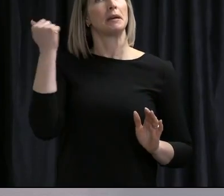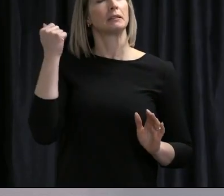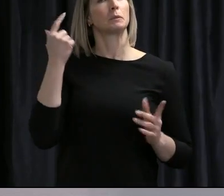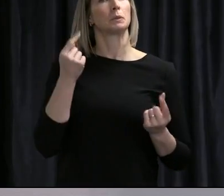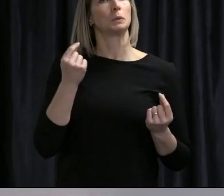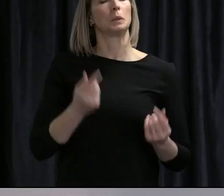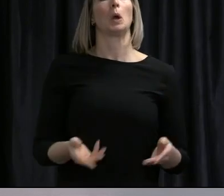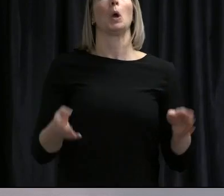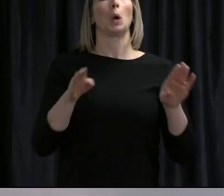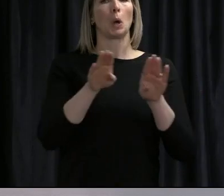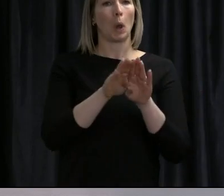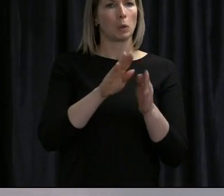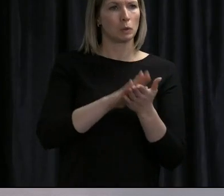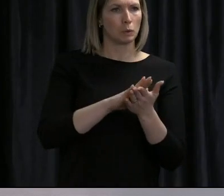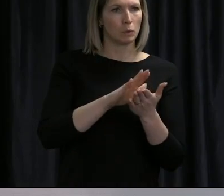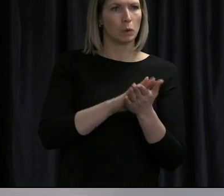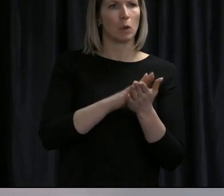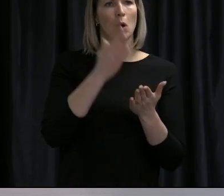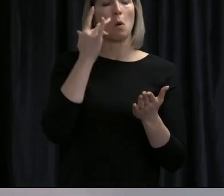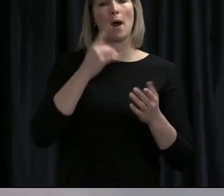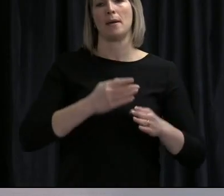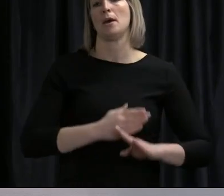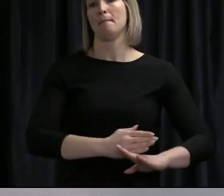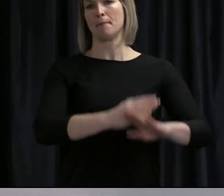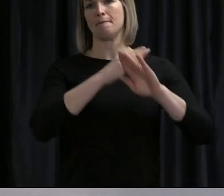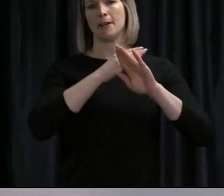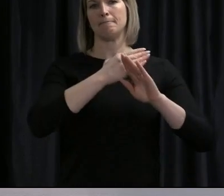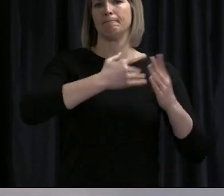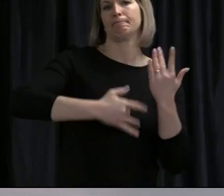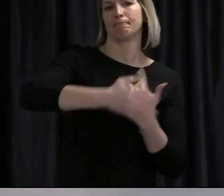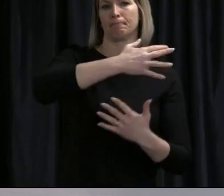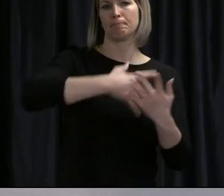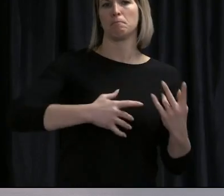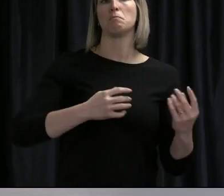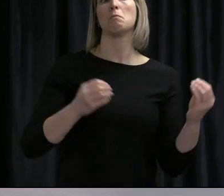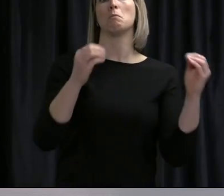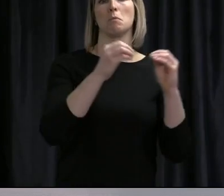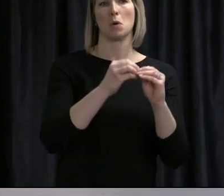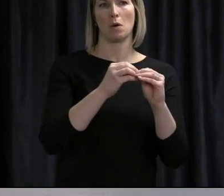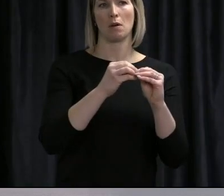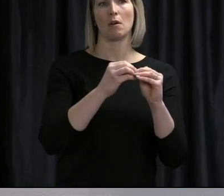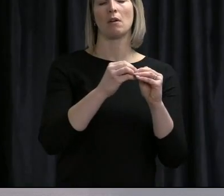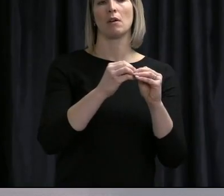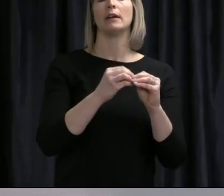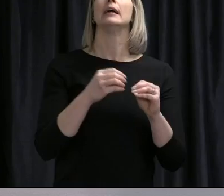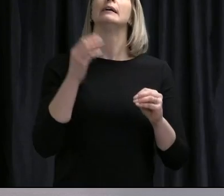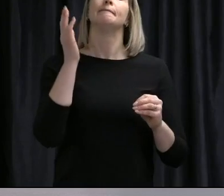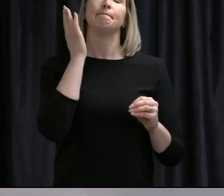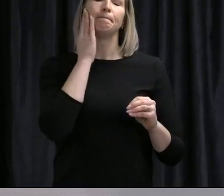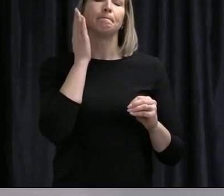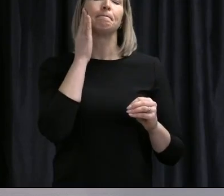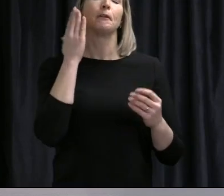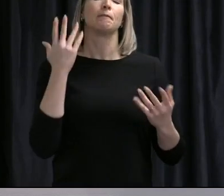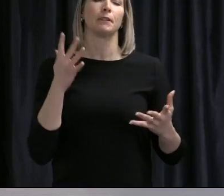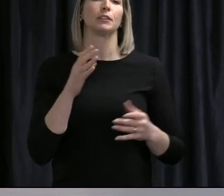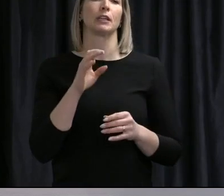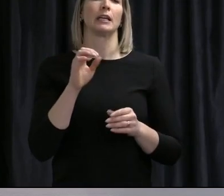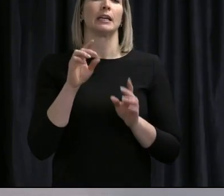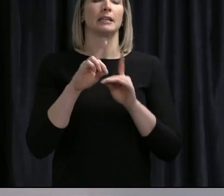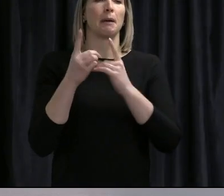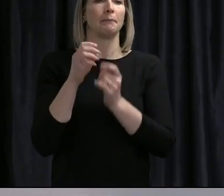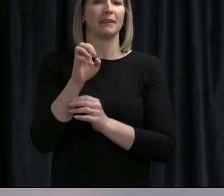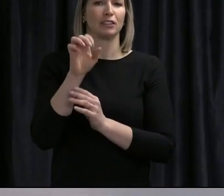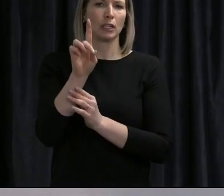would be closing schools or changing the way we deliver health care or education within our system. Knowing that, we made a decision this